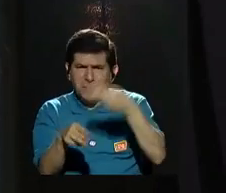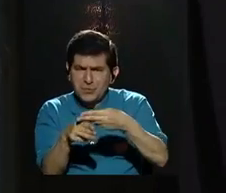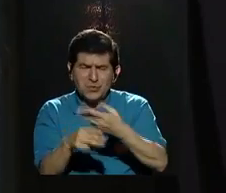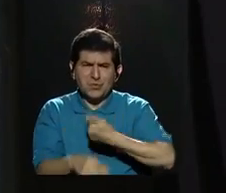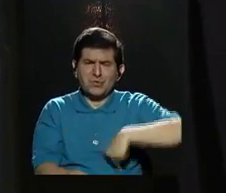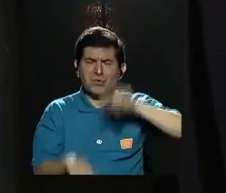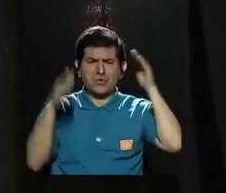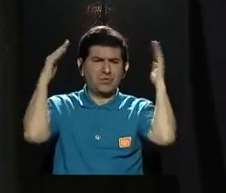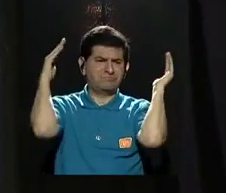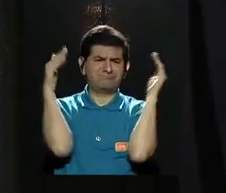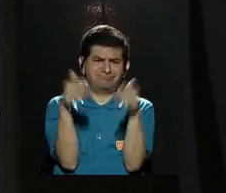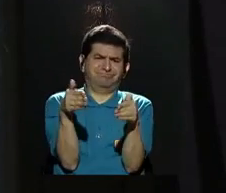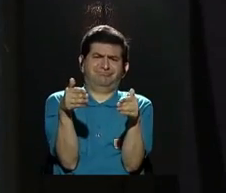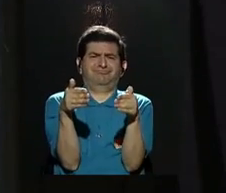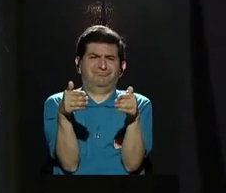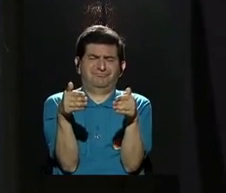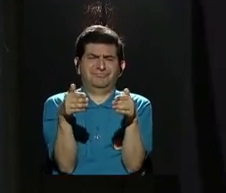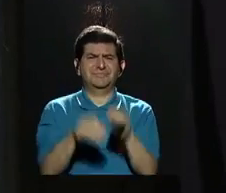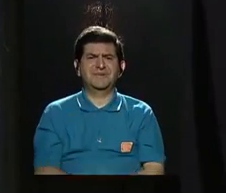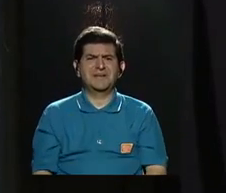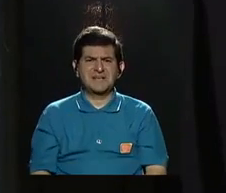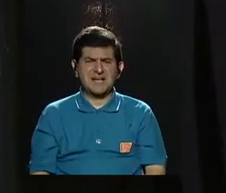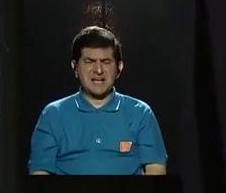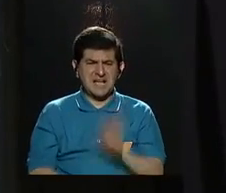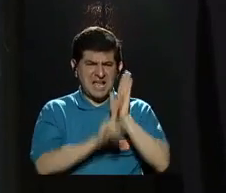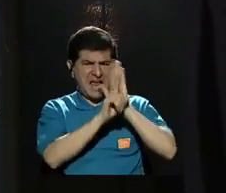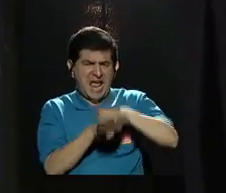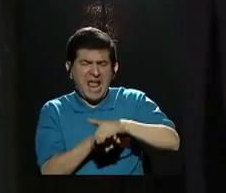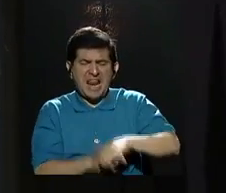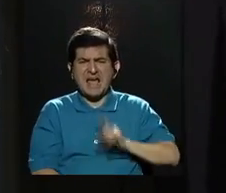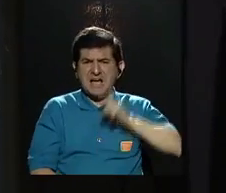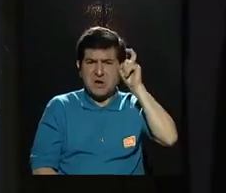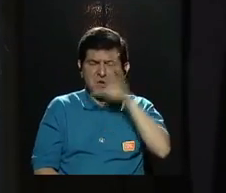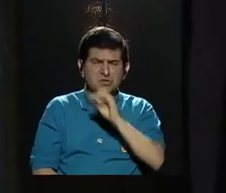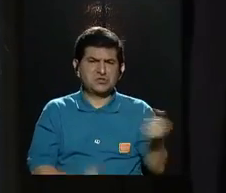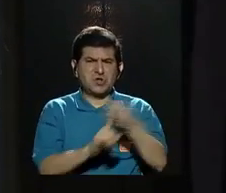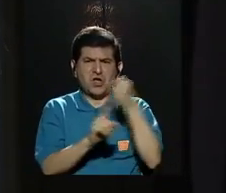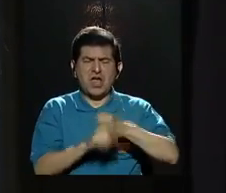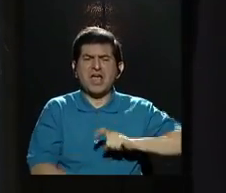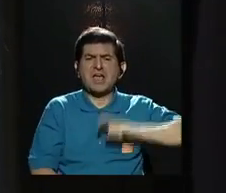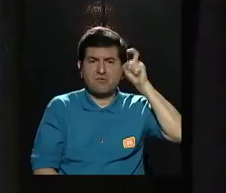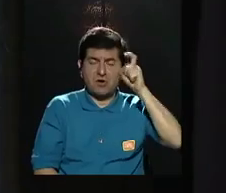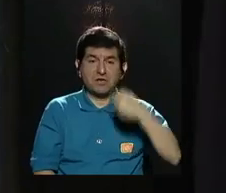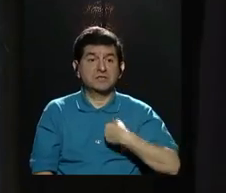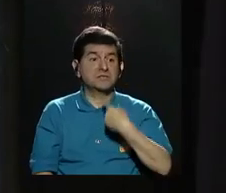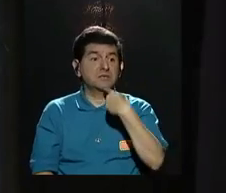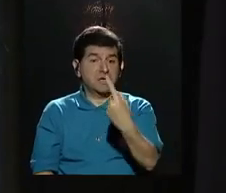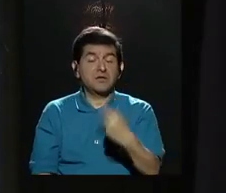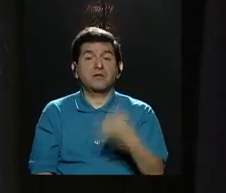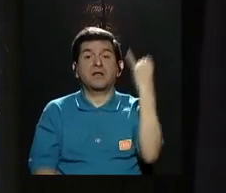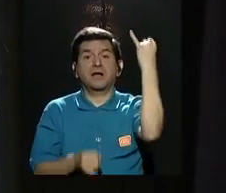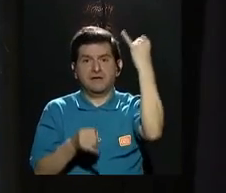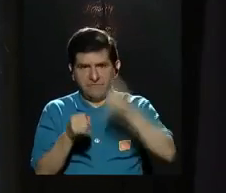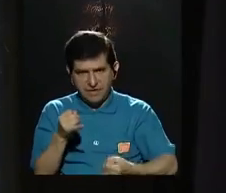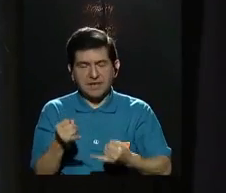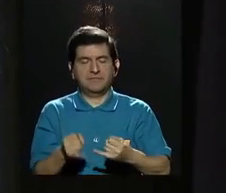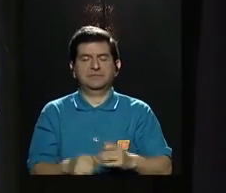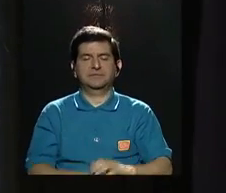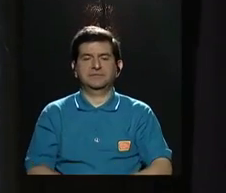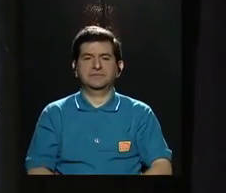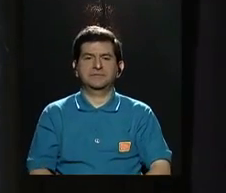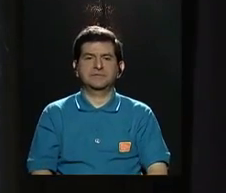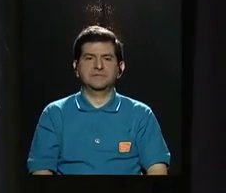on sexual harassment and gender violence. And again, I would say, finally,